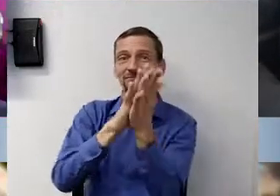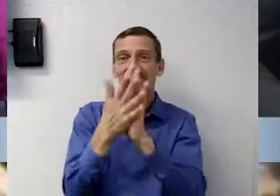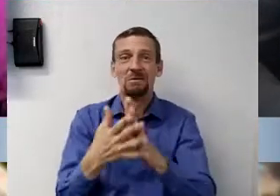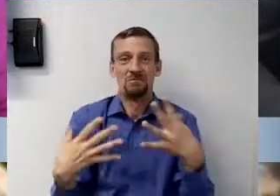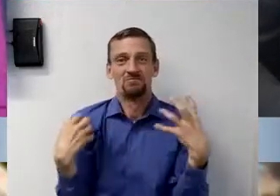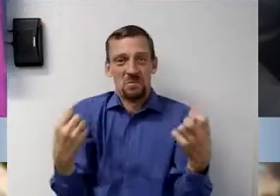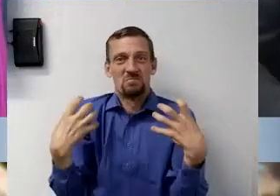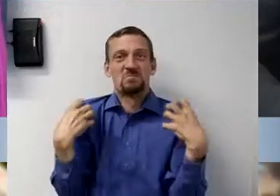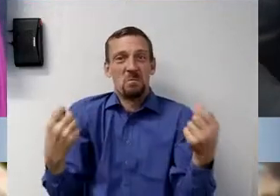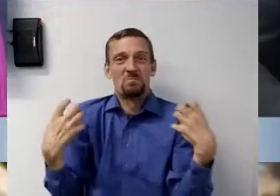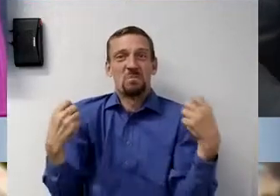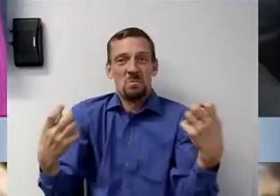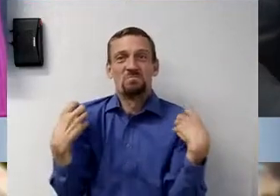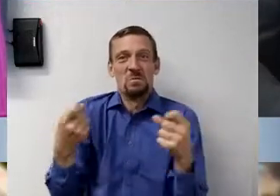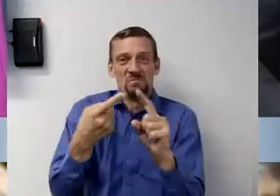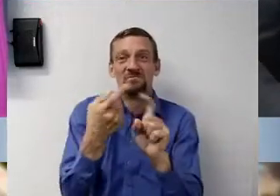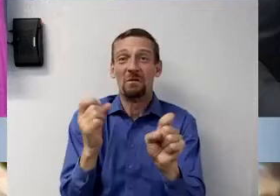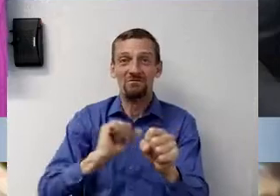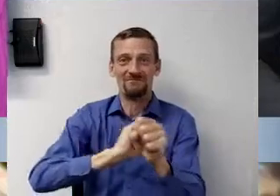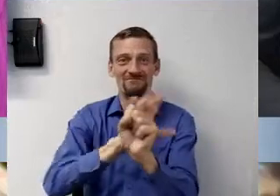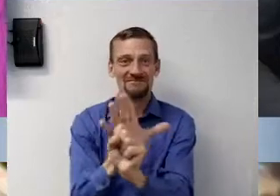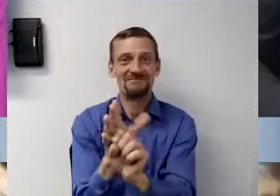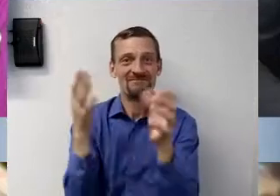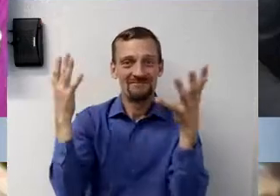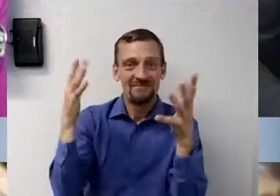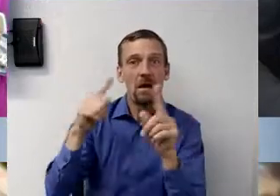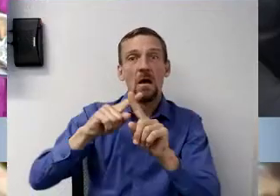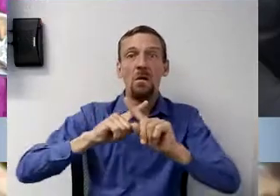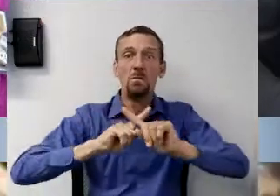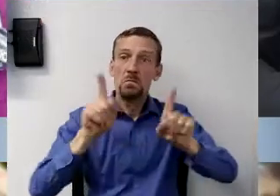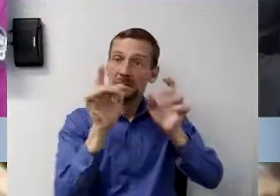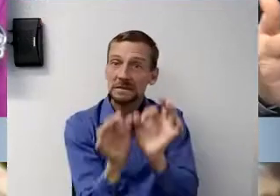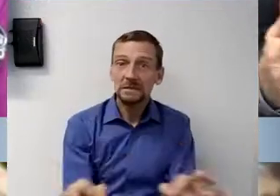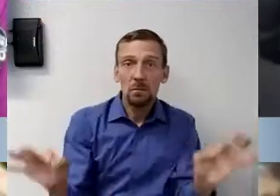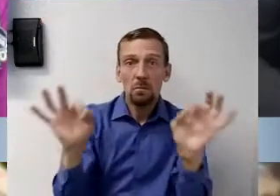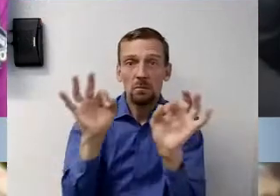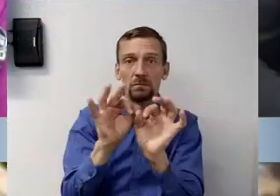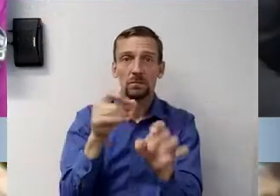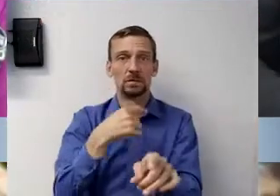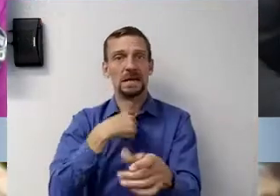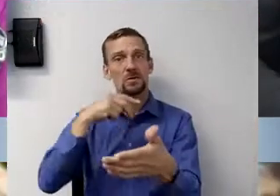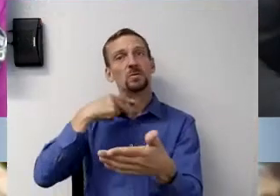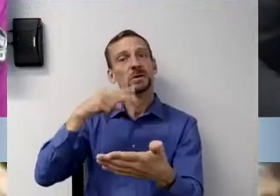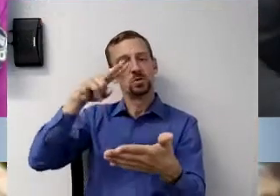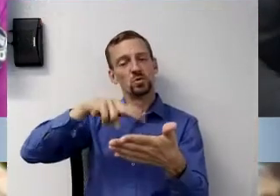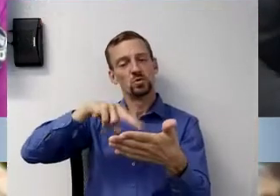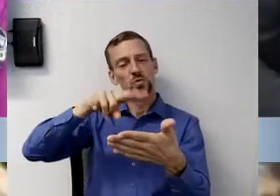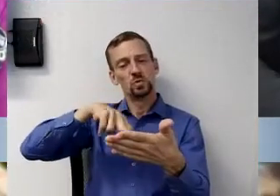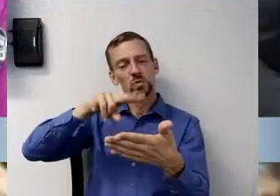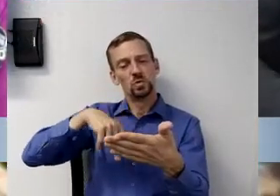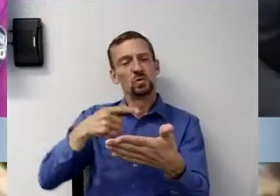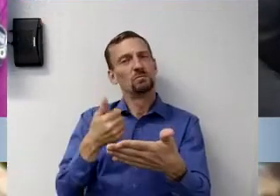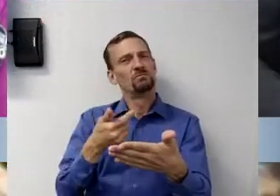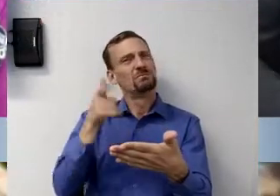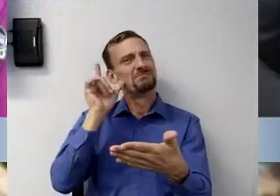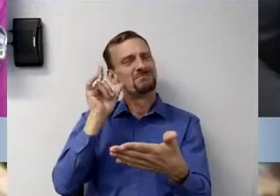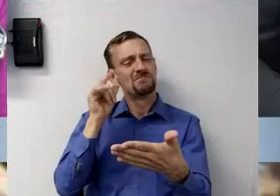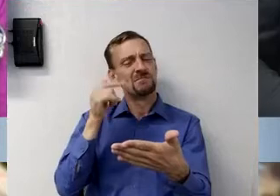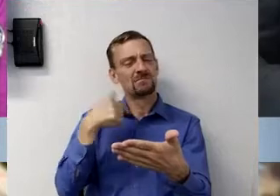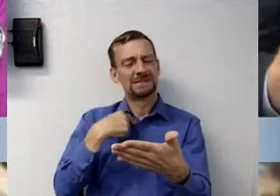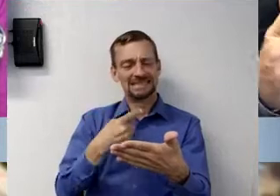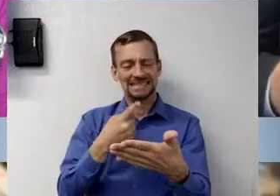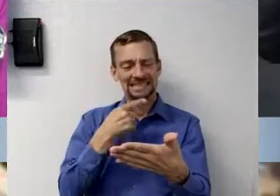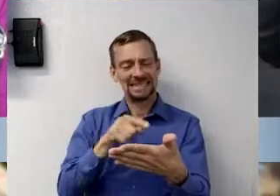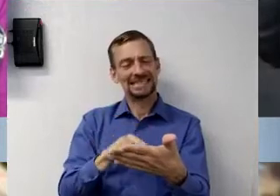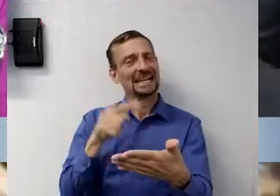recovering from this virus, but it's important. I was reading the other day that that the death rate might